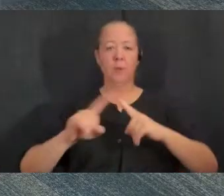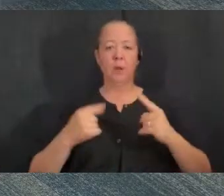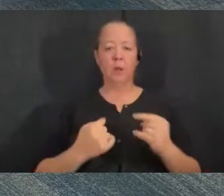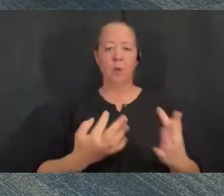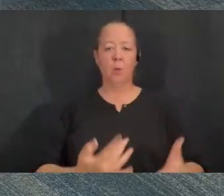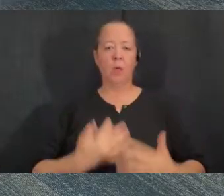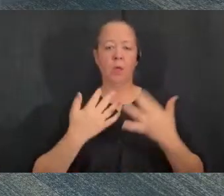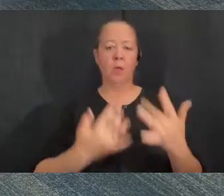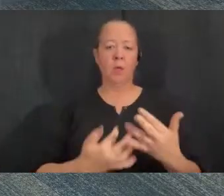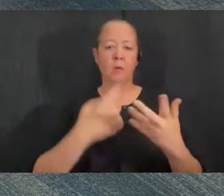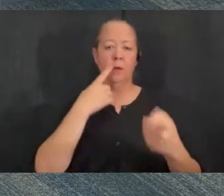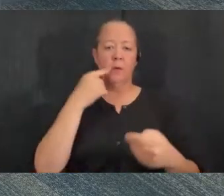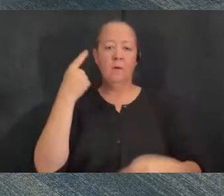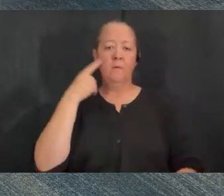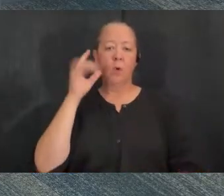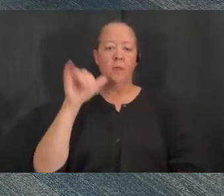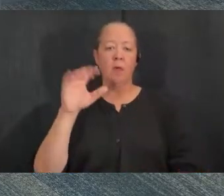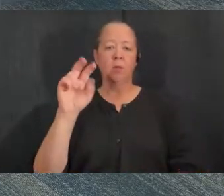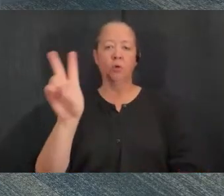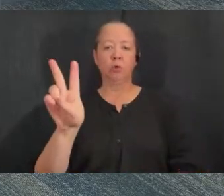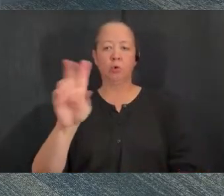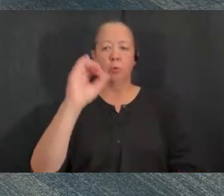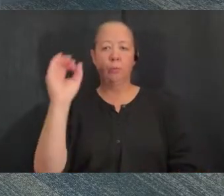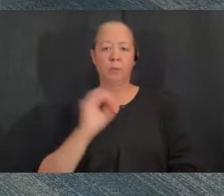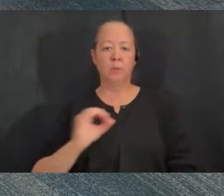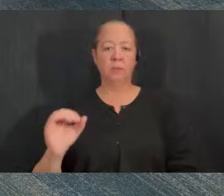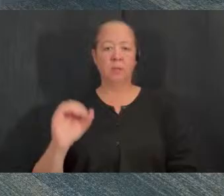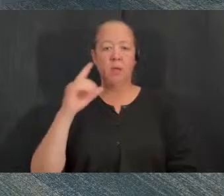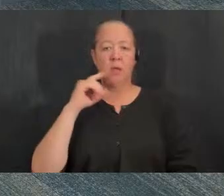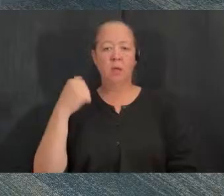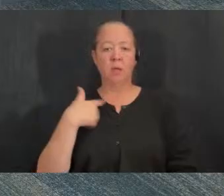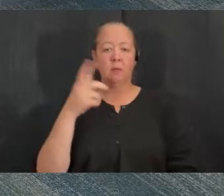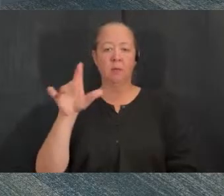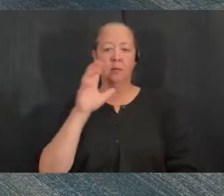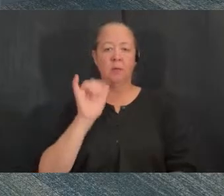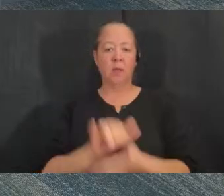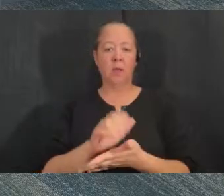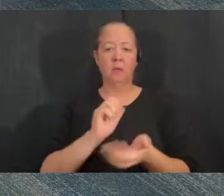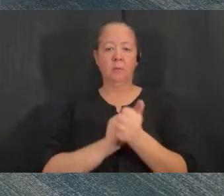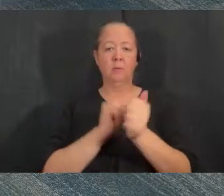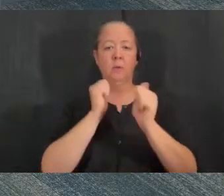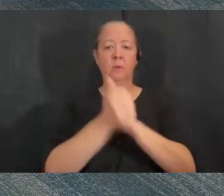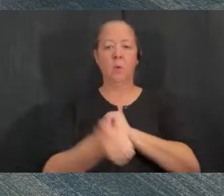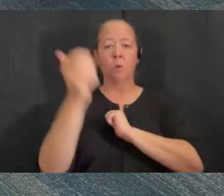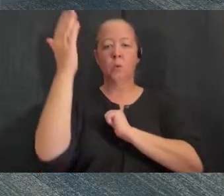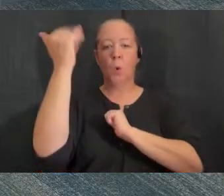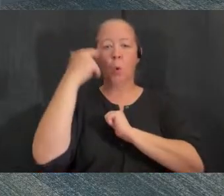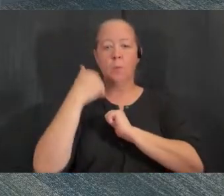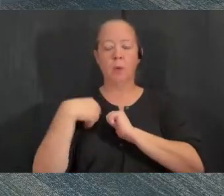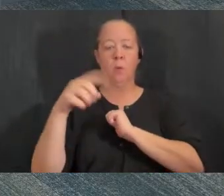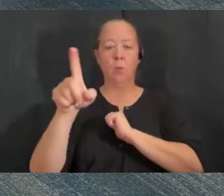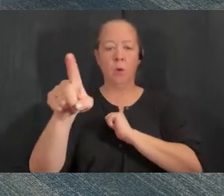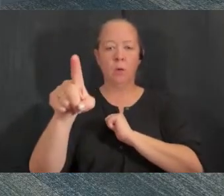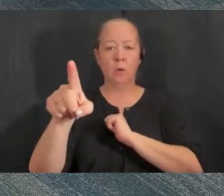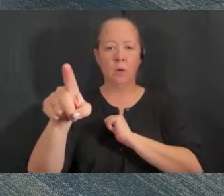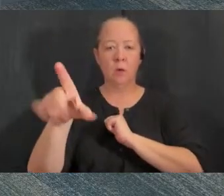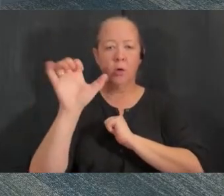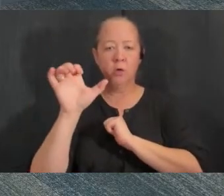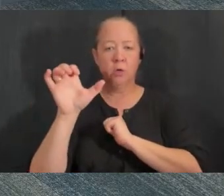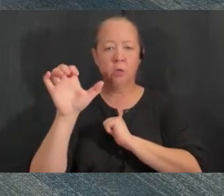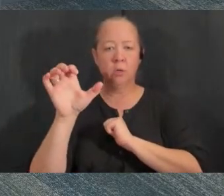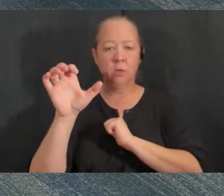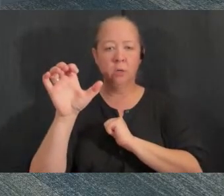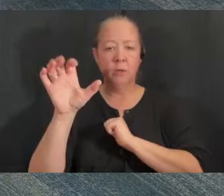well, it got passed. Let's just hope that the $188,000 doesn't get squandered, or disappear. I recommend